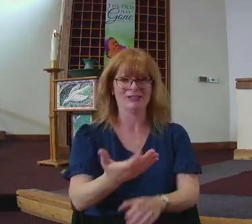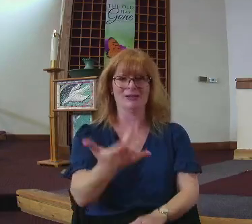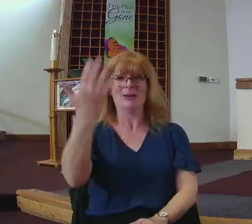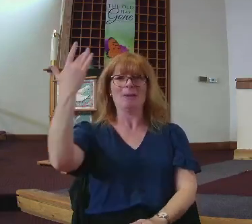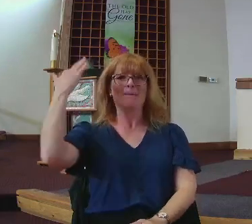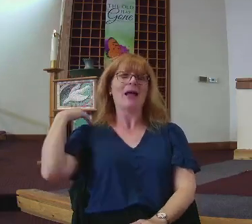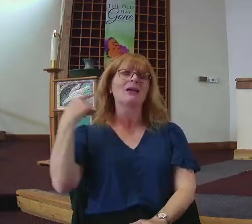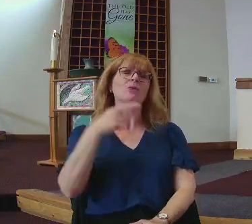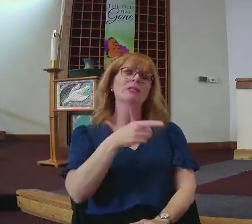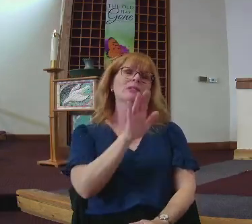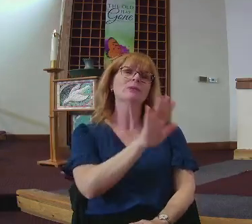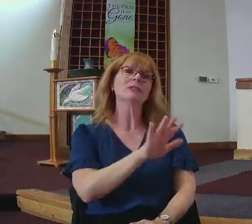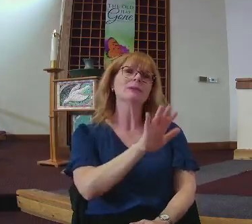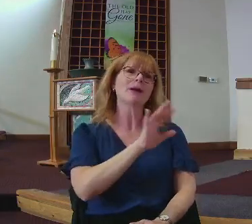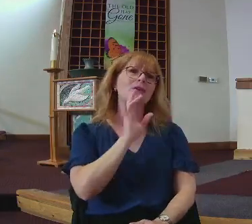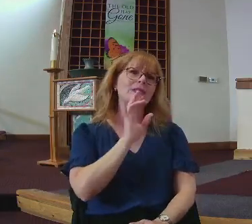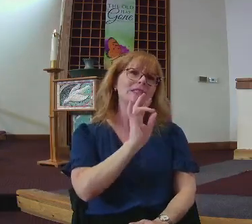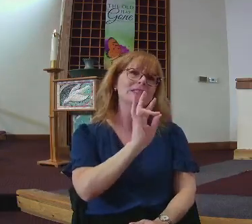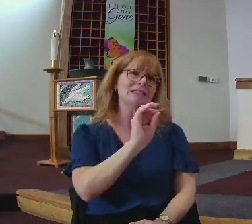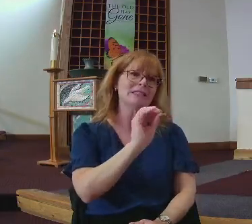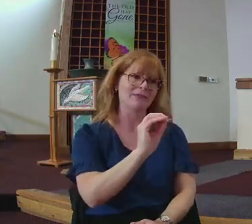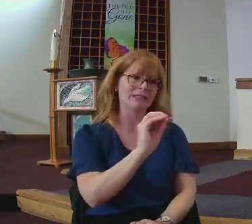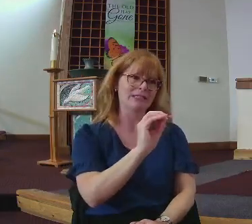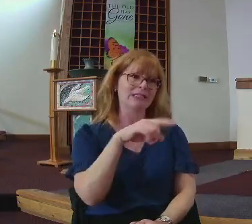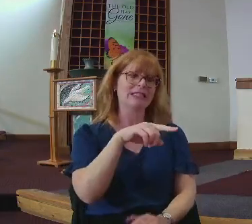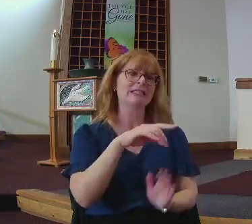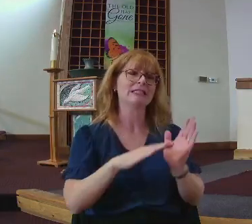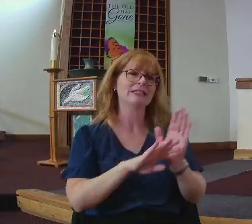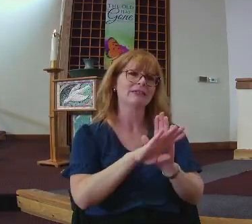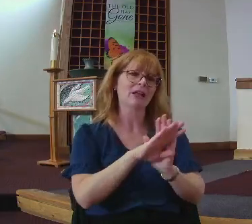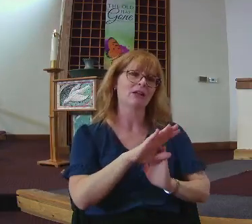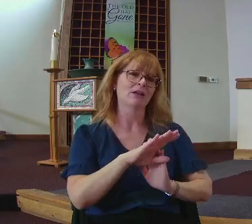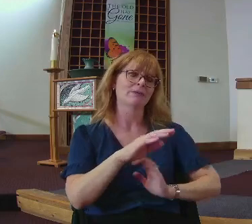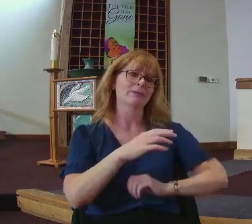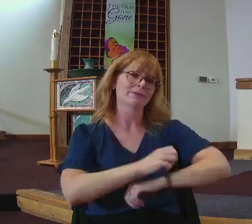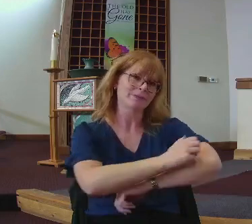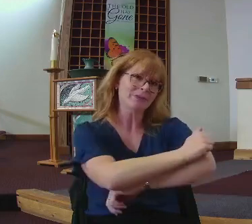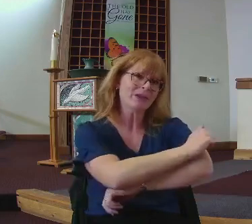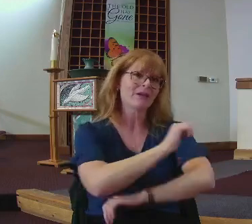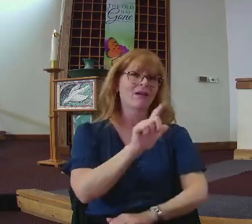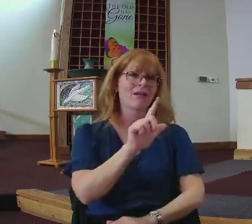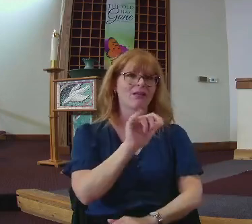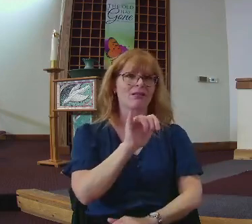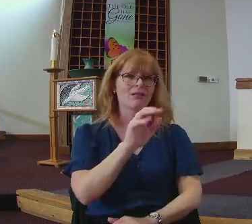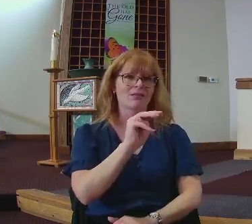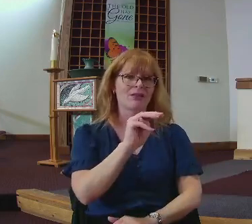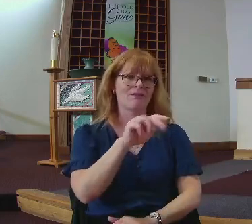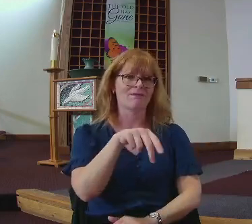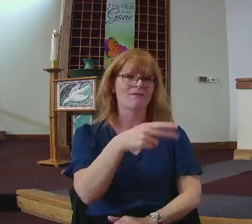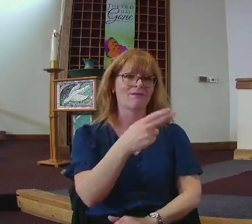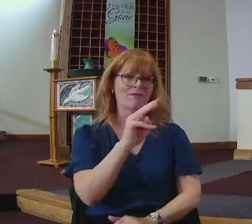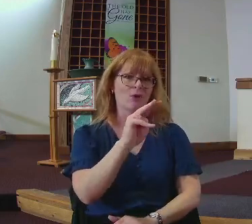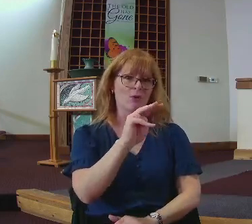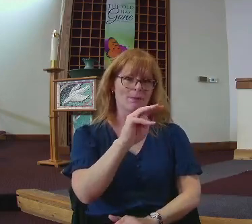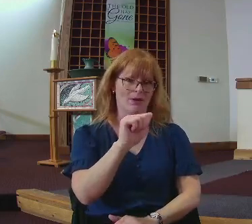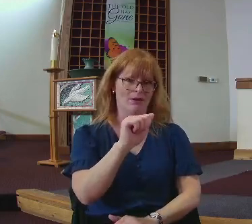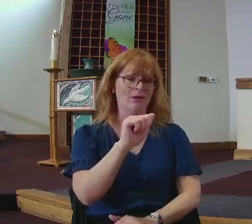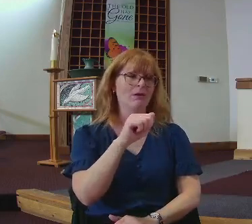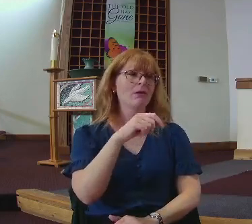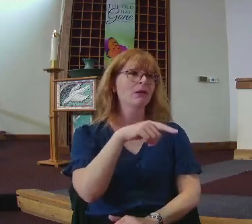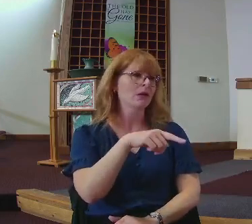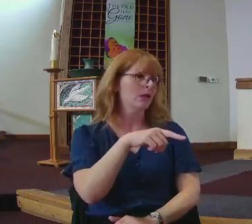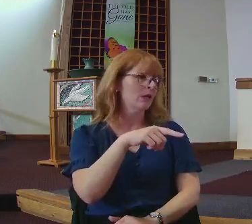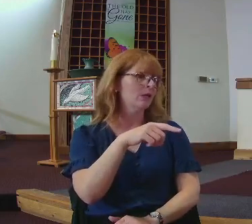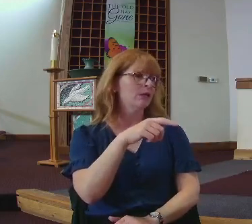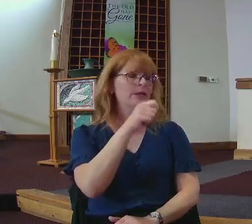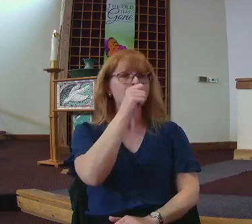his mid-70s, he developed a lymphoma. And he went through a massive series